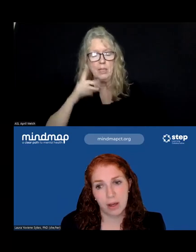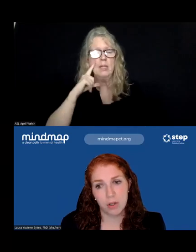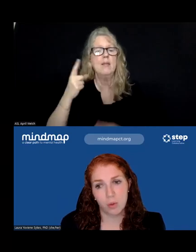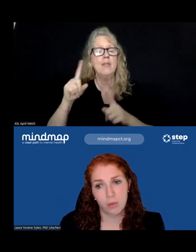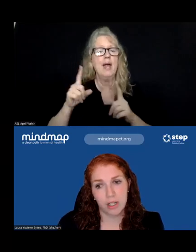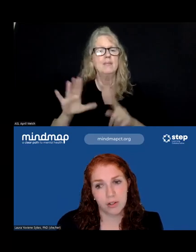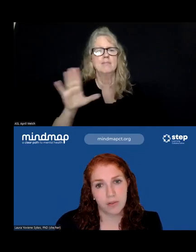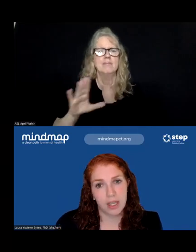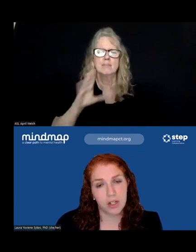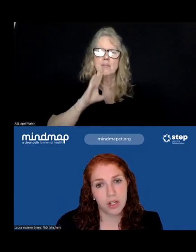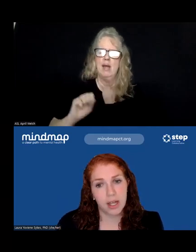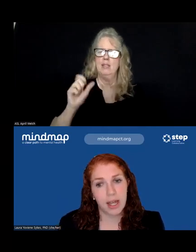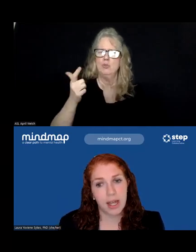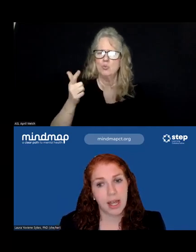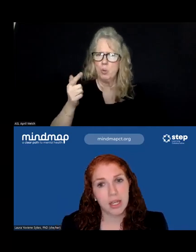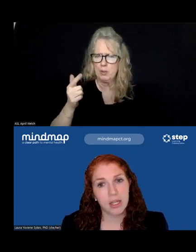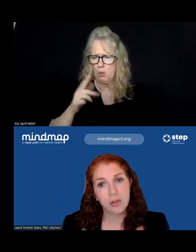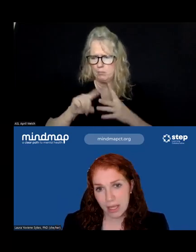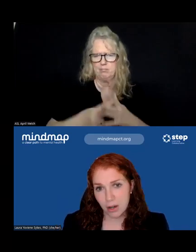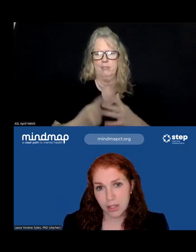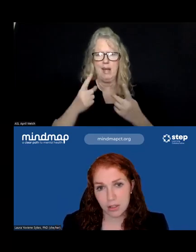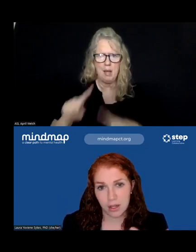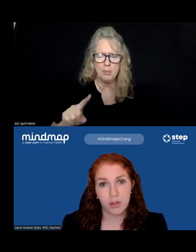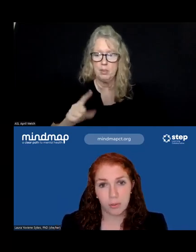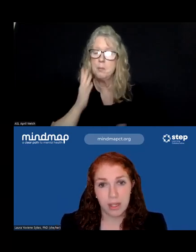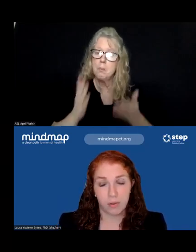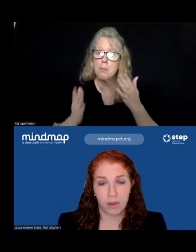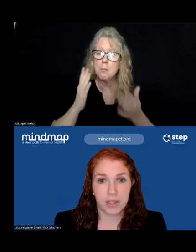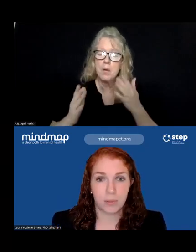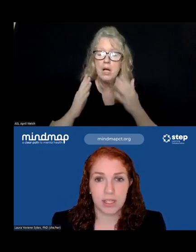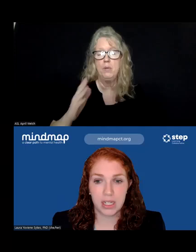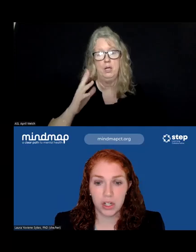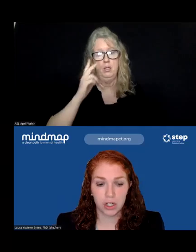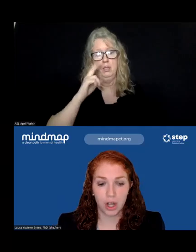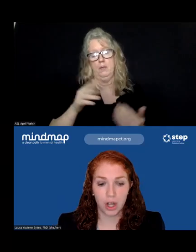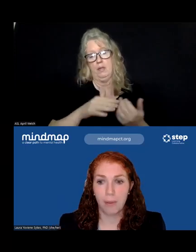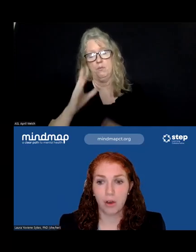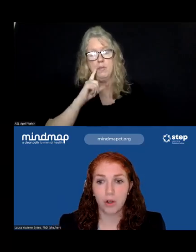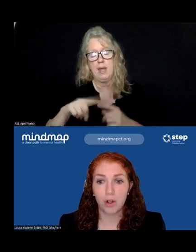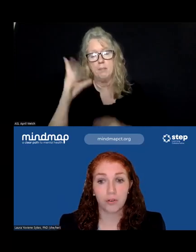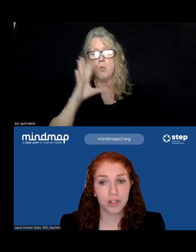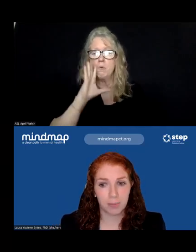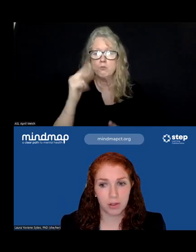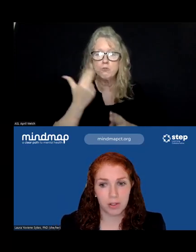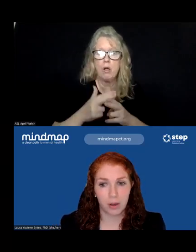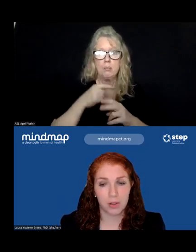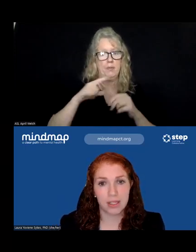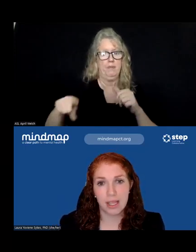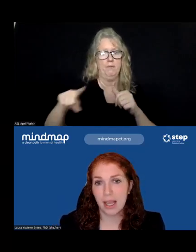being at about 21 years of age. And you might hear us, and you'll hear me throughout the rest of the presentation, talk about first